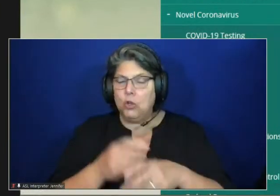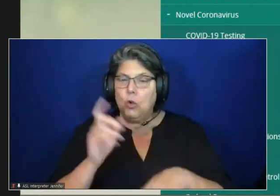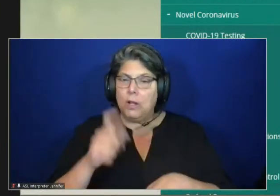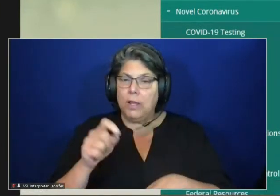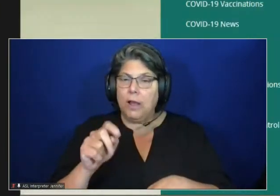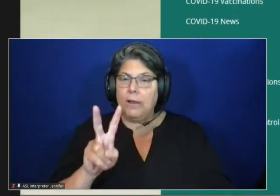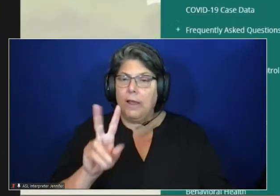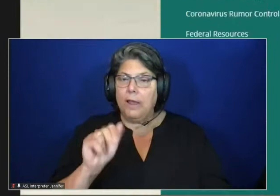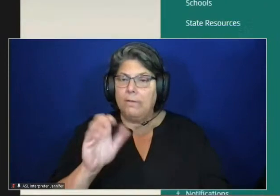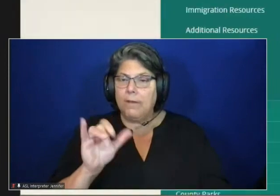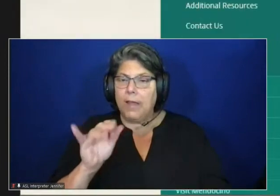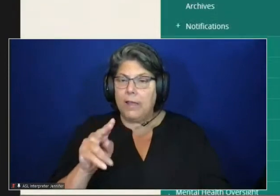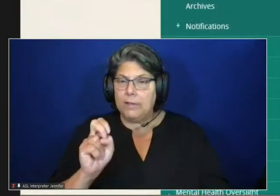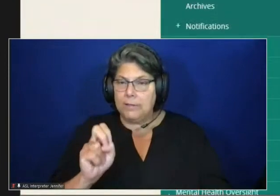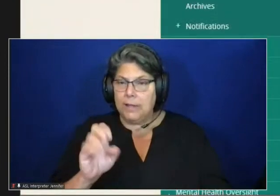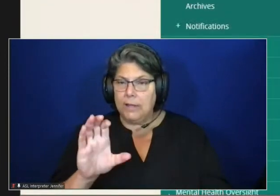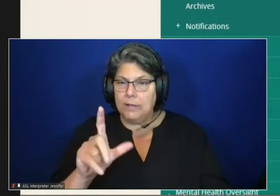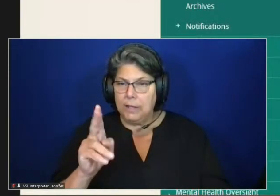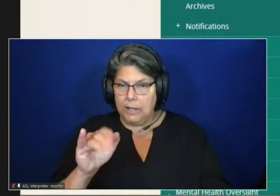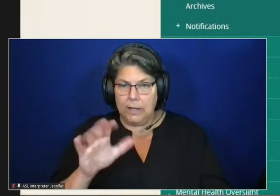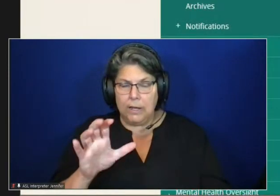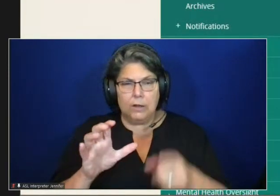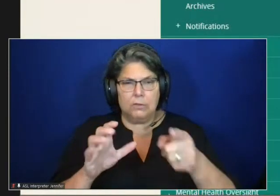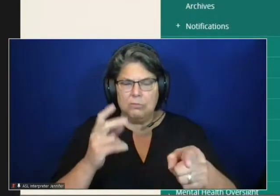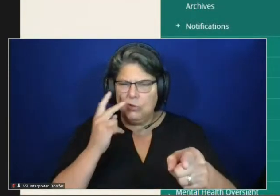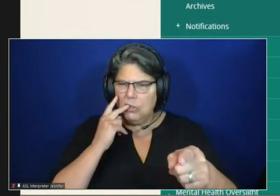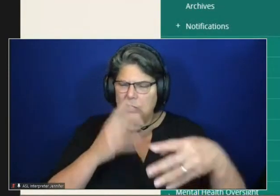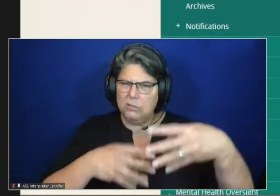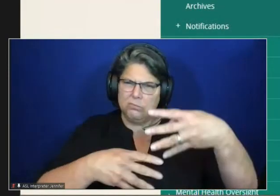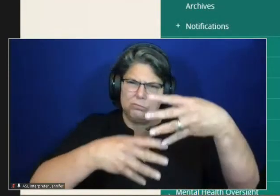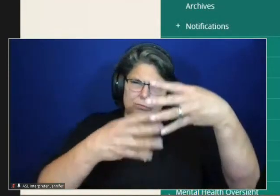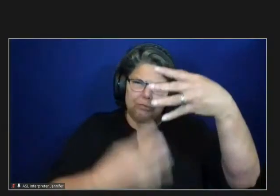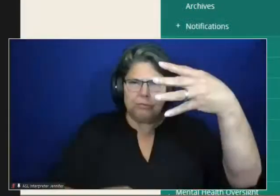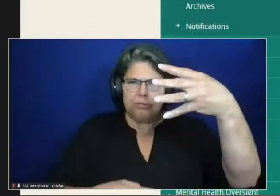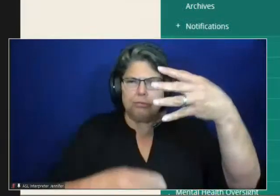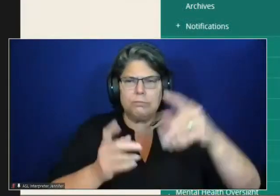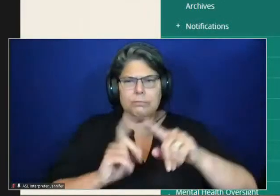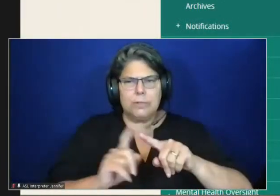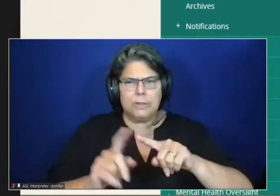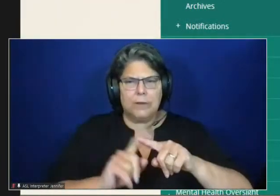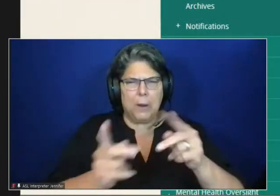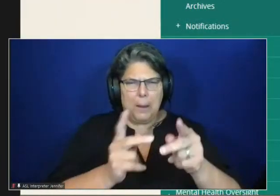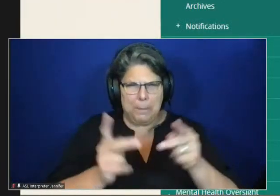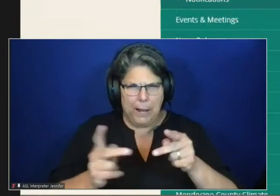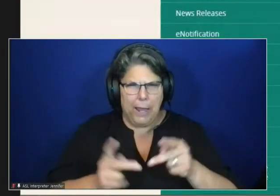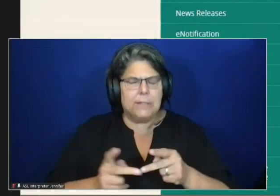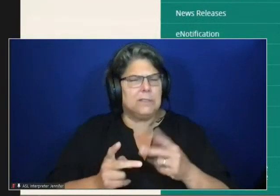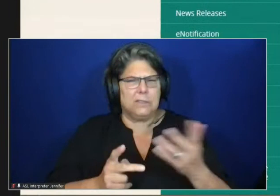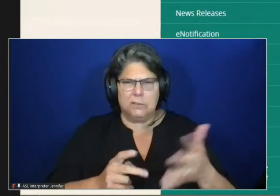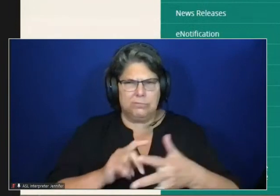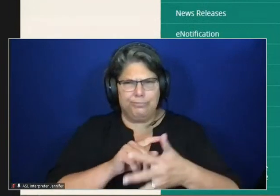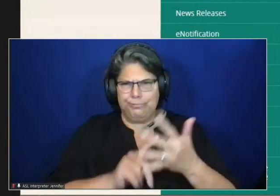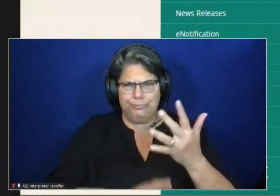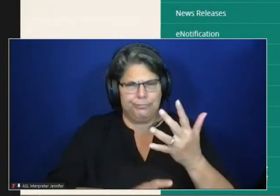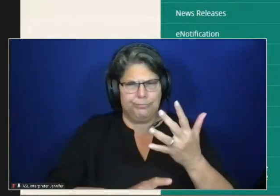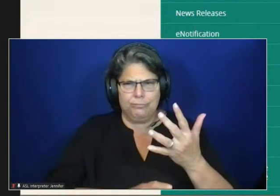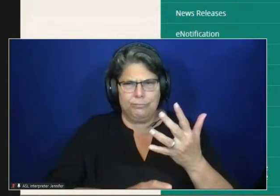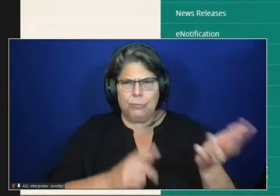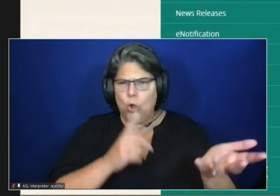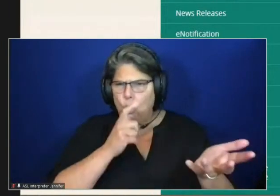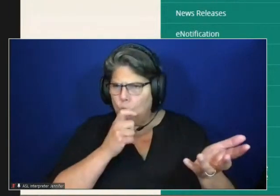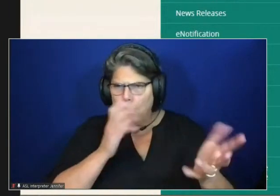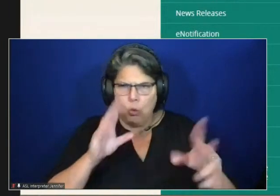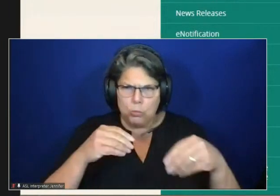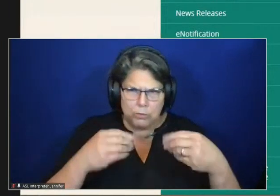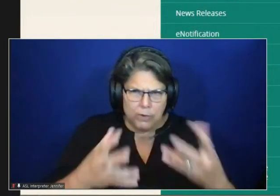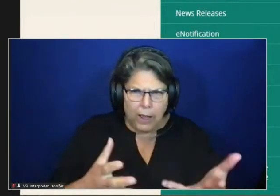clinics, you can see all of the clinics that Public Health or OptumServe or one of our partners is sponsoring throughout the